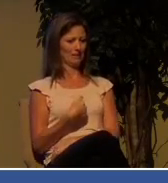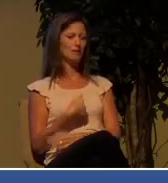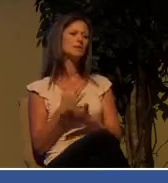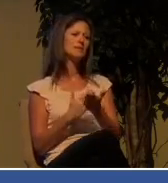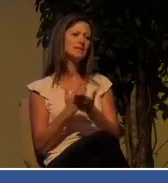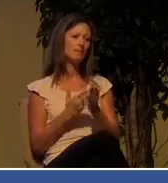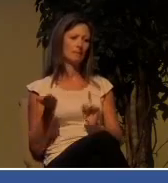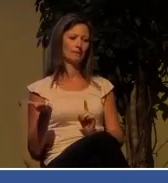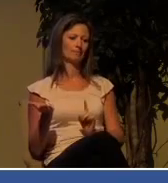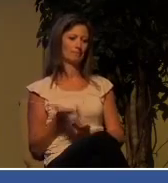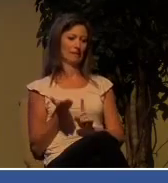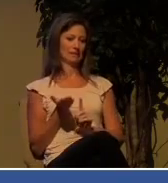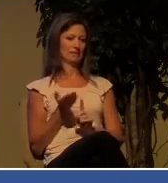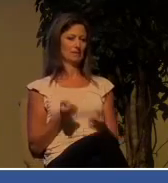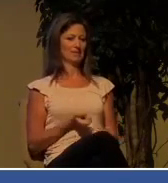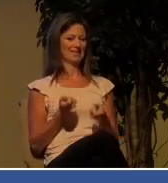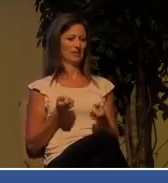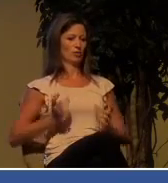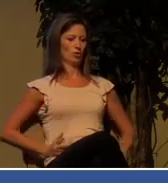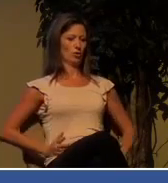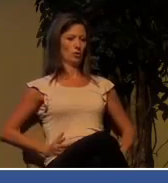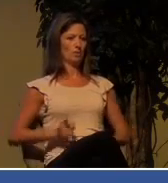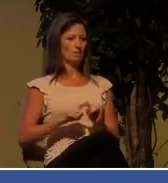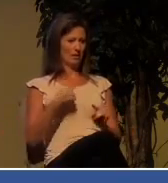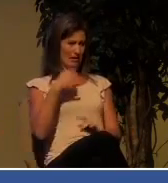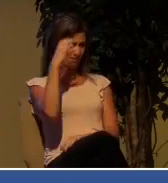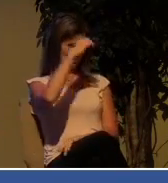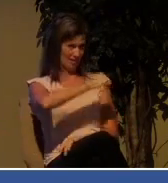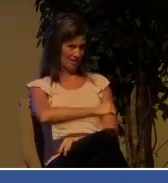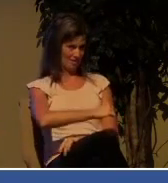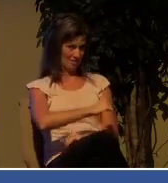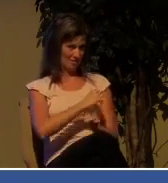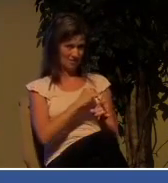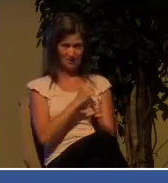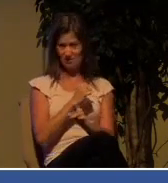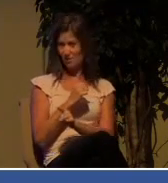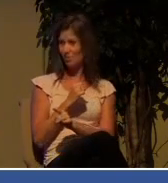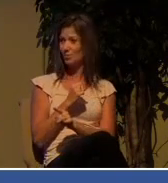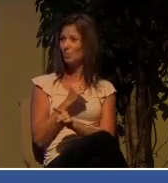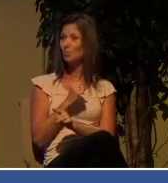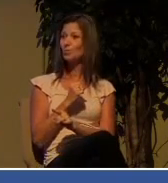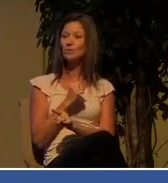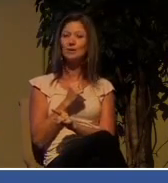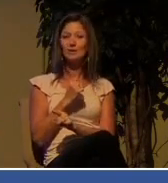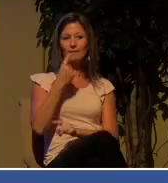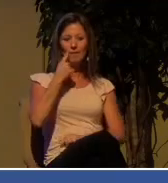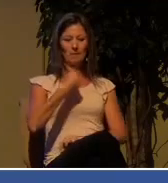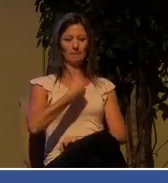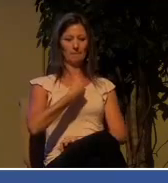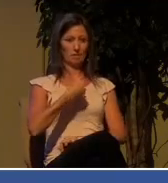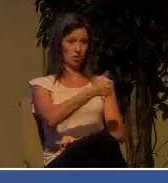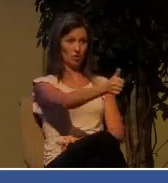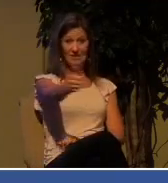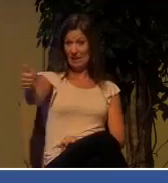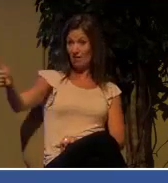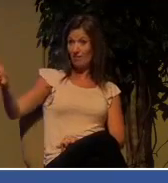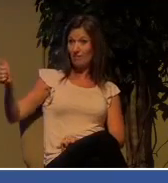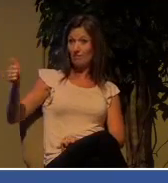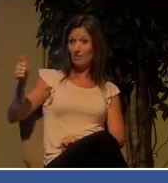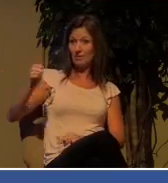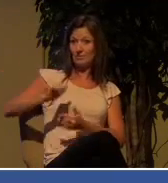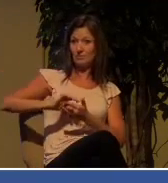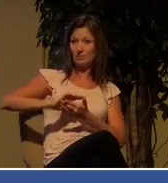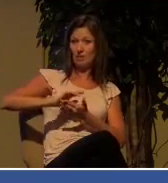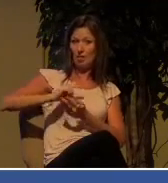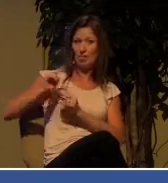sin. But I'd hazard a guess that for most of us, it was for selfish reasons that we turned to Jesus.